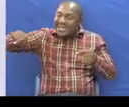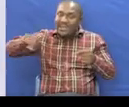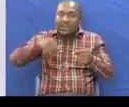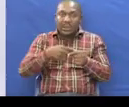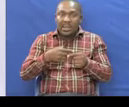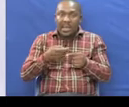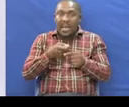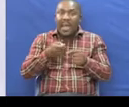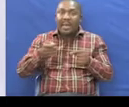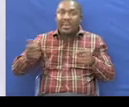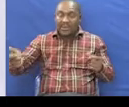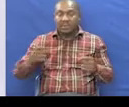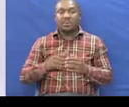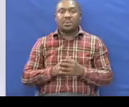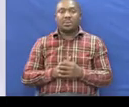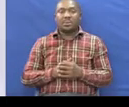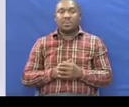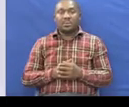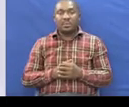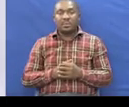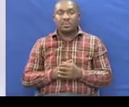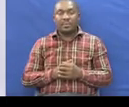Are copper